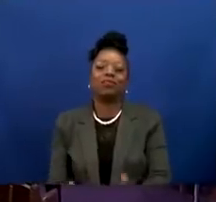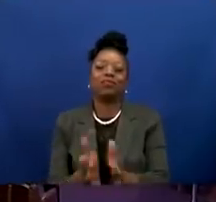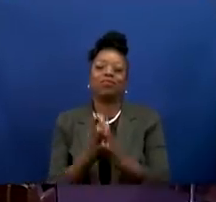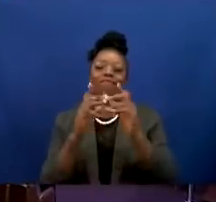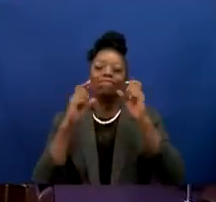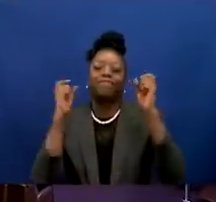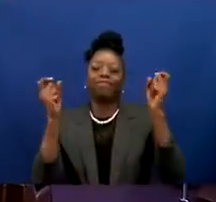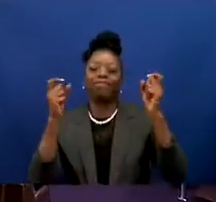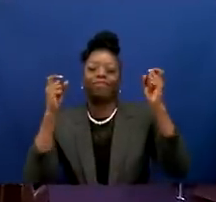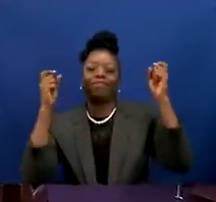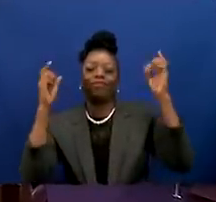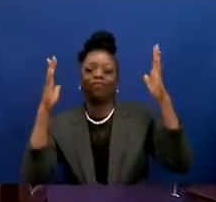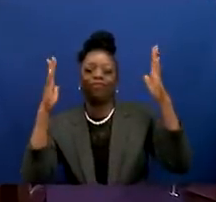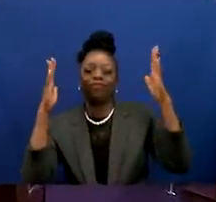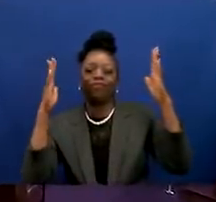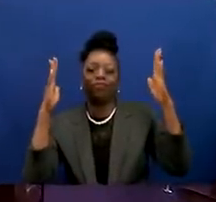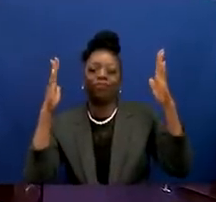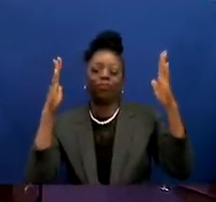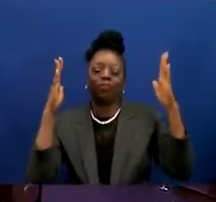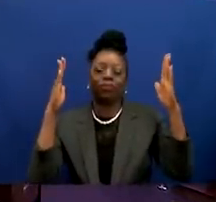Hallelujah.